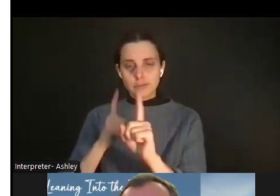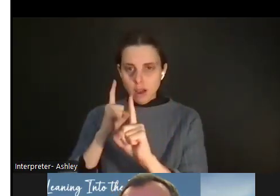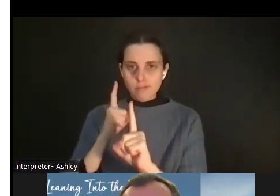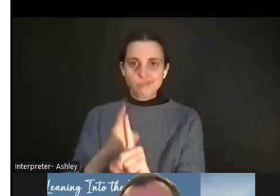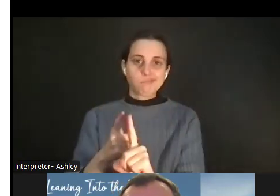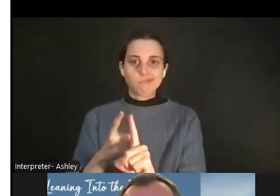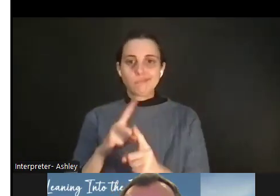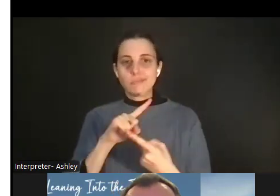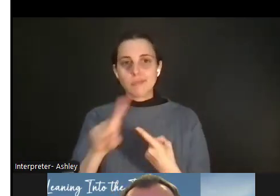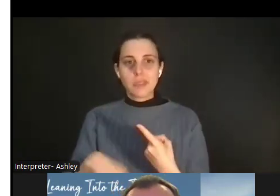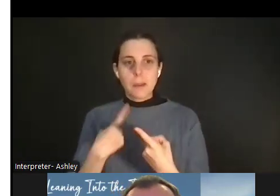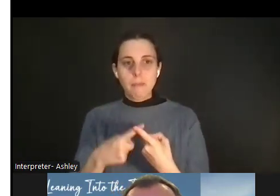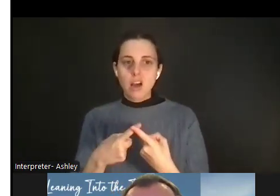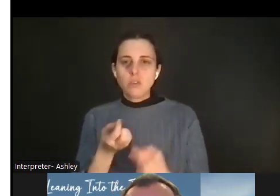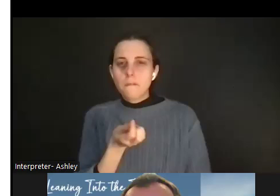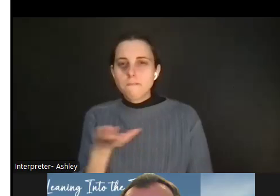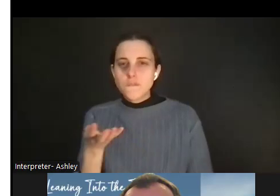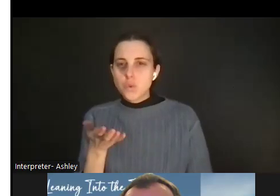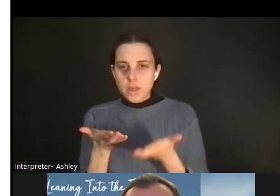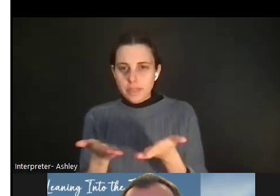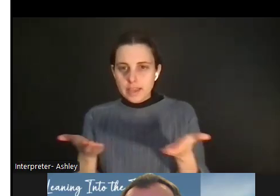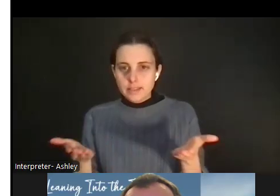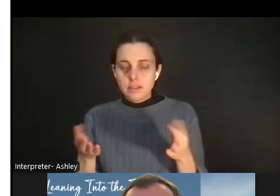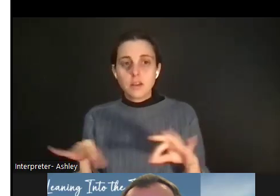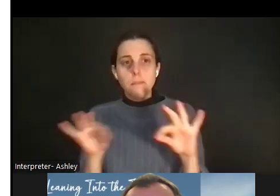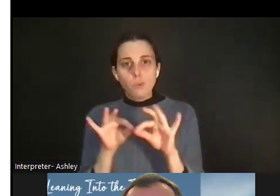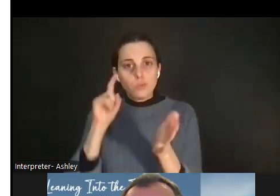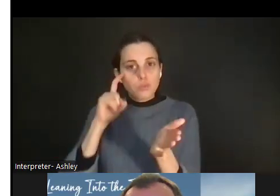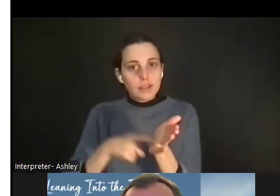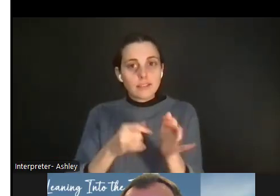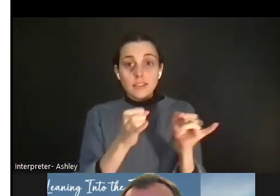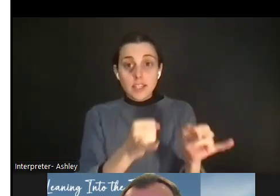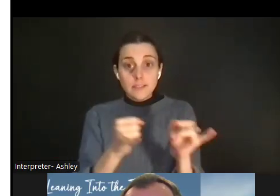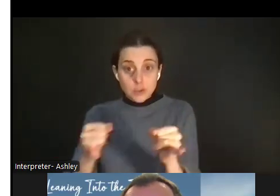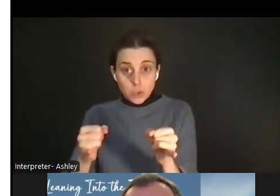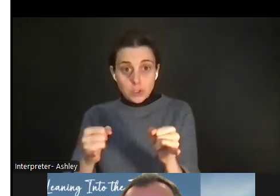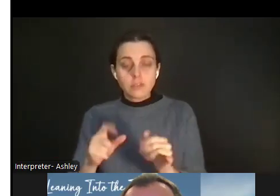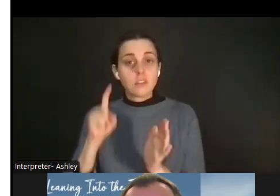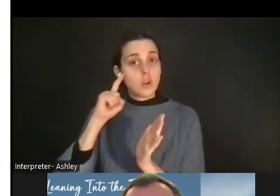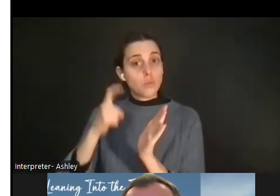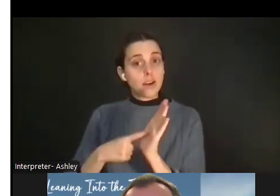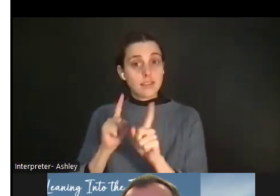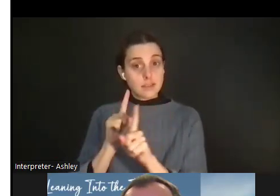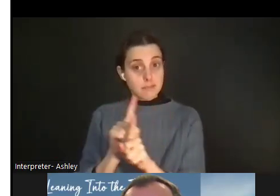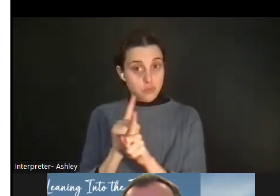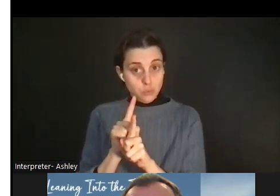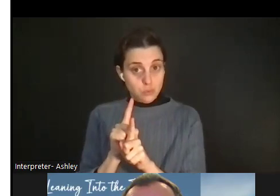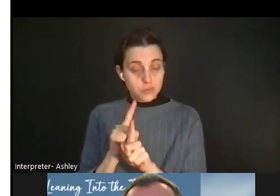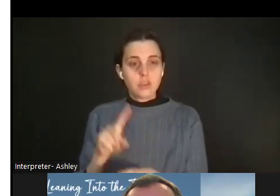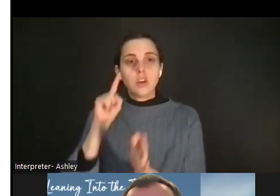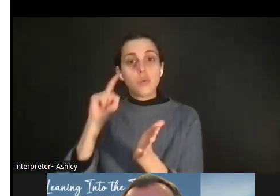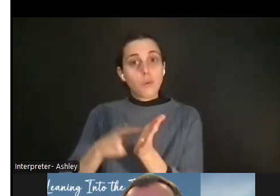couple key things to recognize individuals, mentors, and teams,